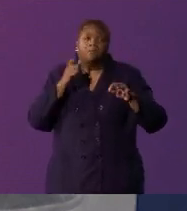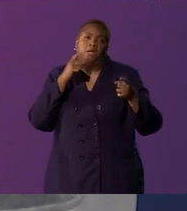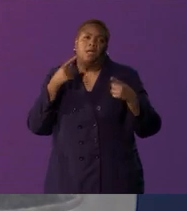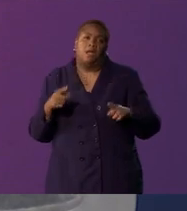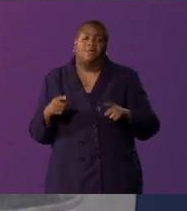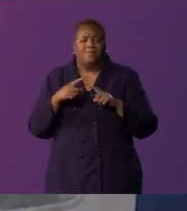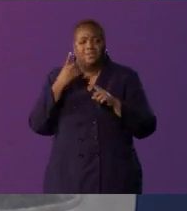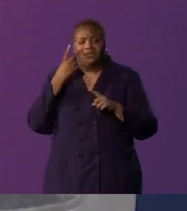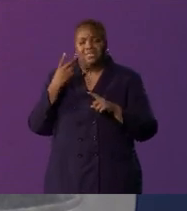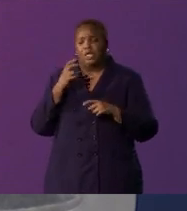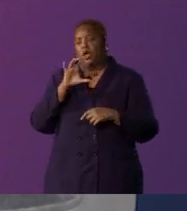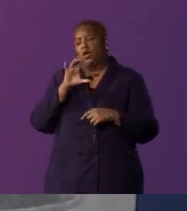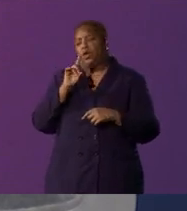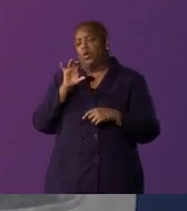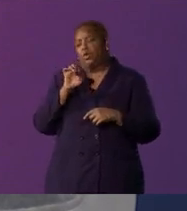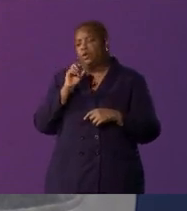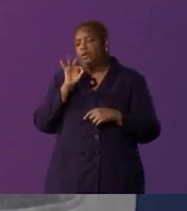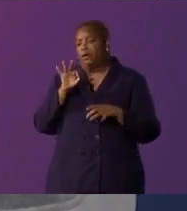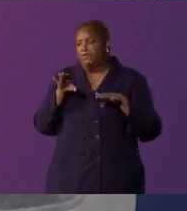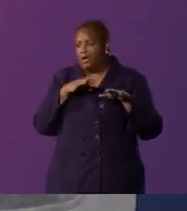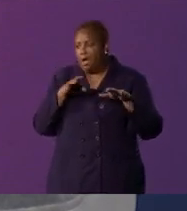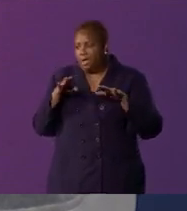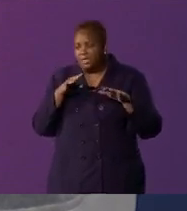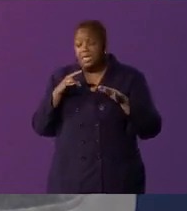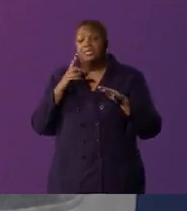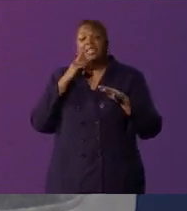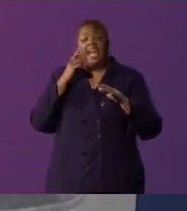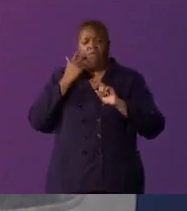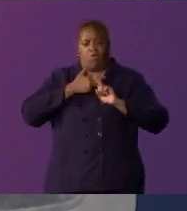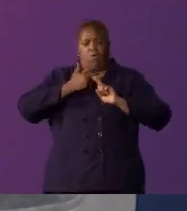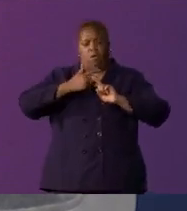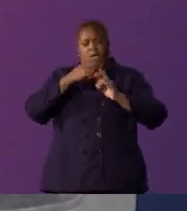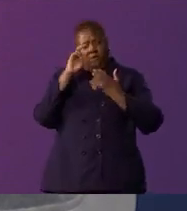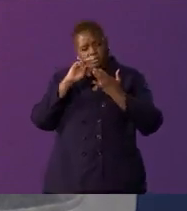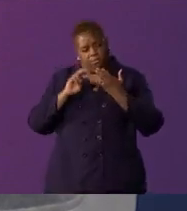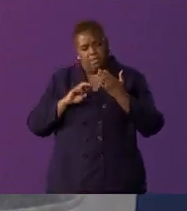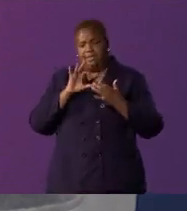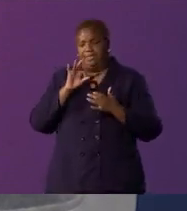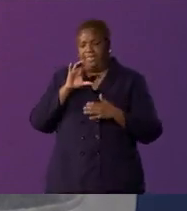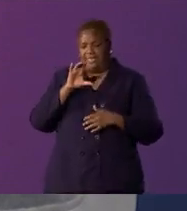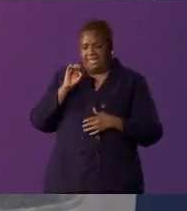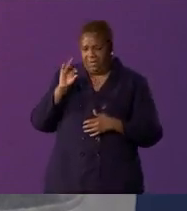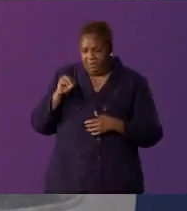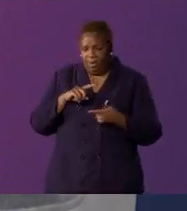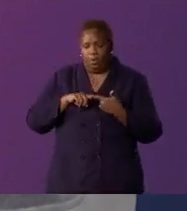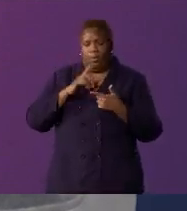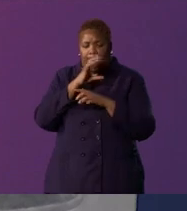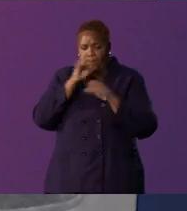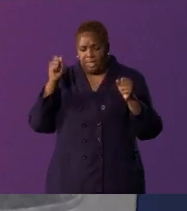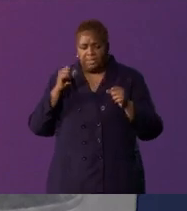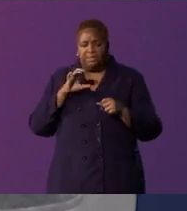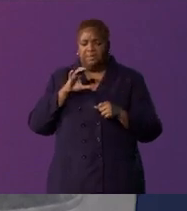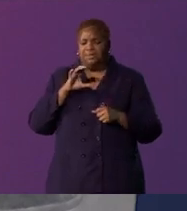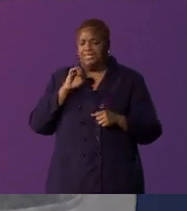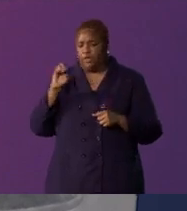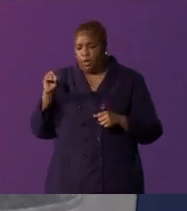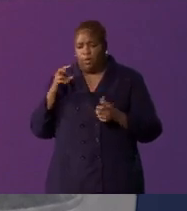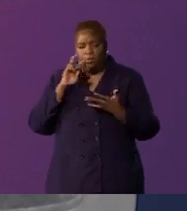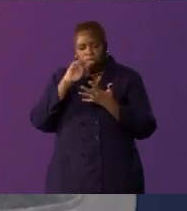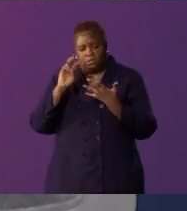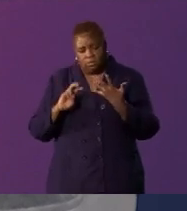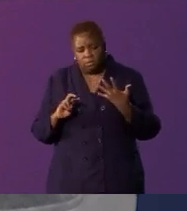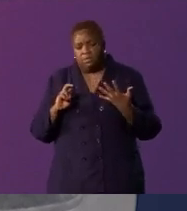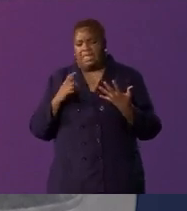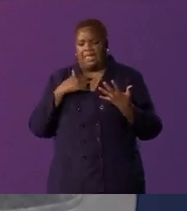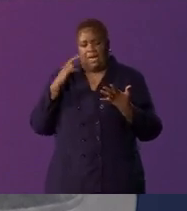of conduct issues, which I would look at every quarter, when I was CFO, president, CEO, I'd look specifically at anything